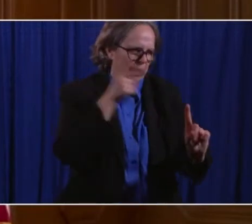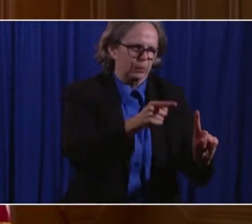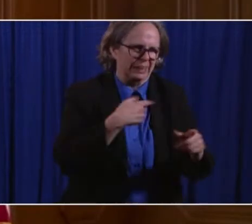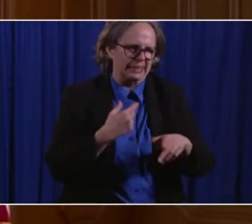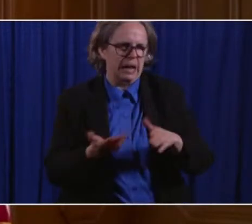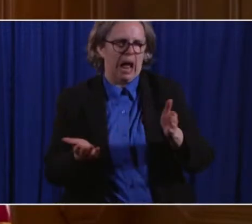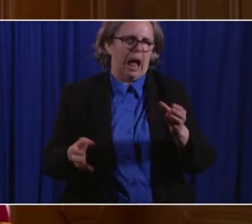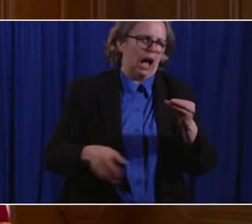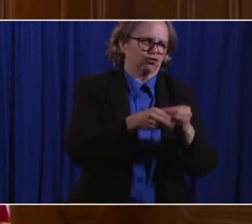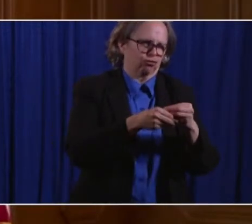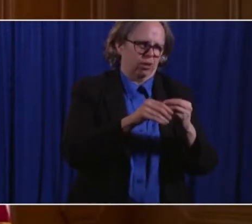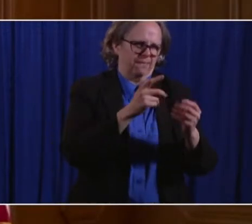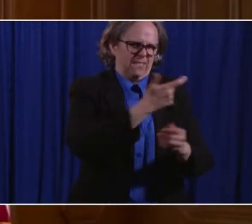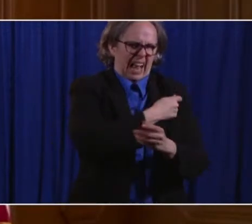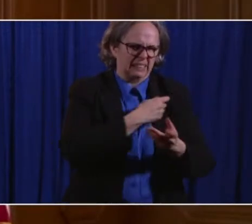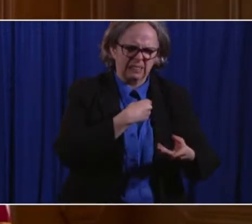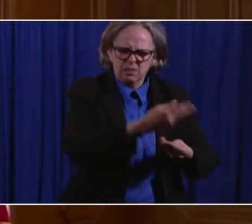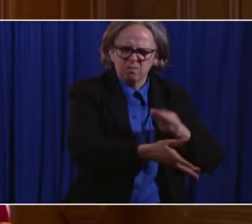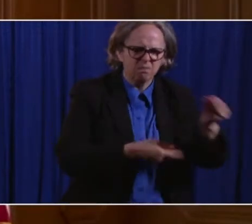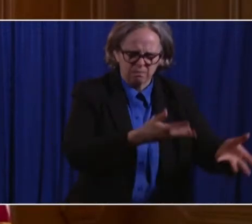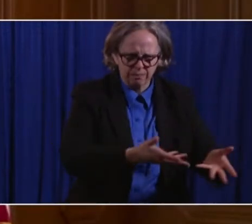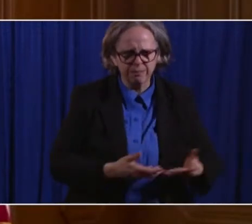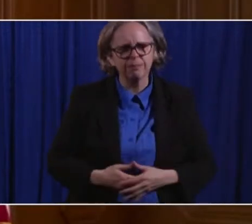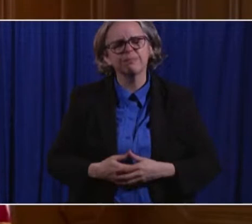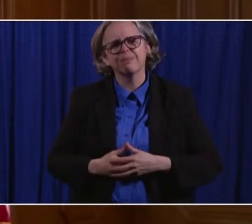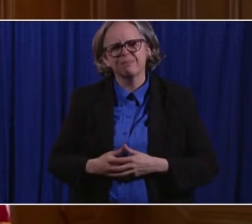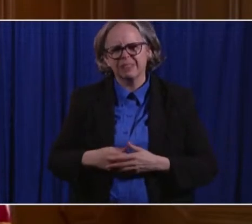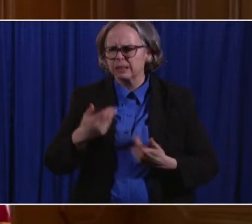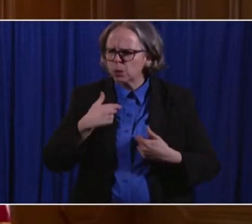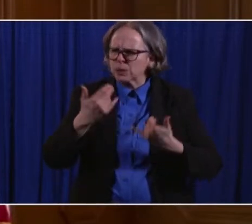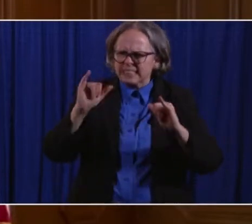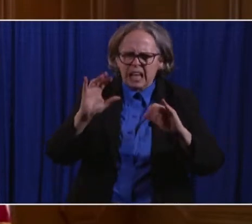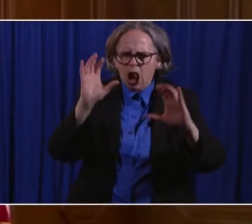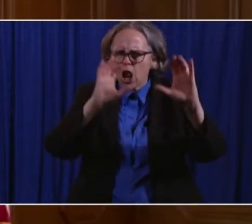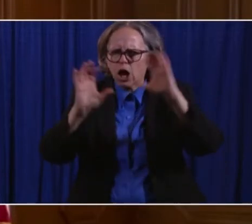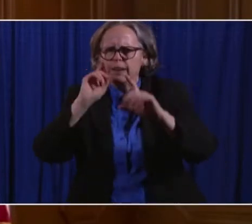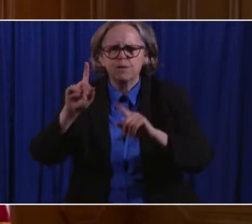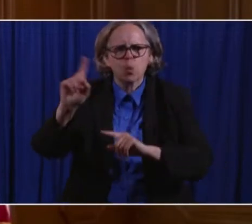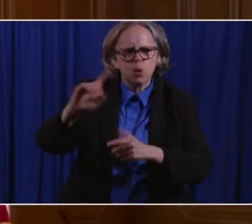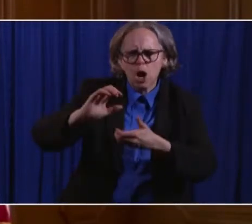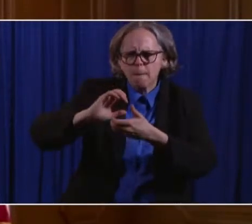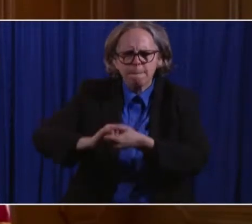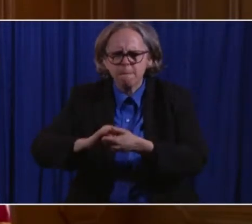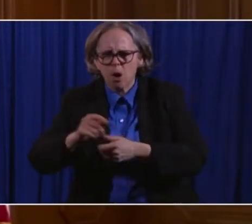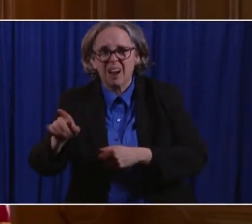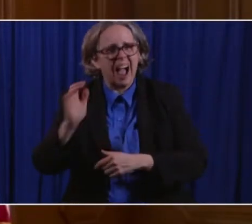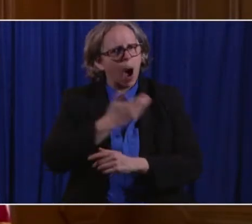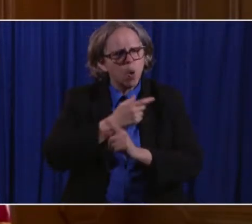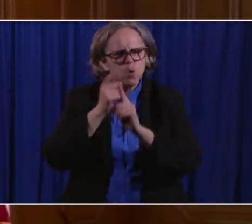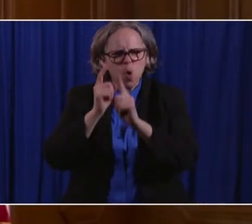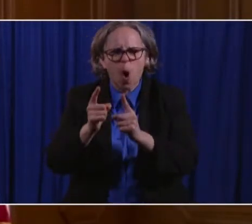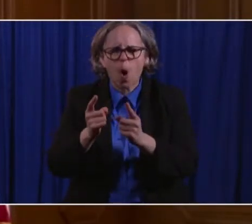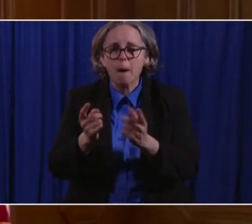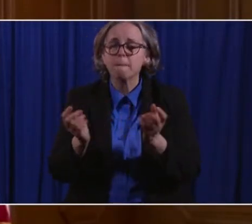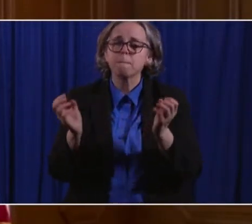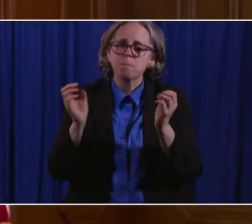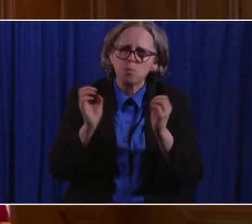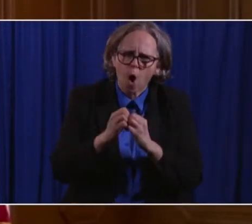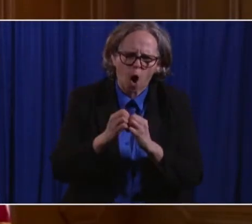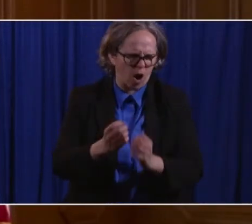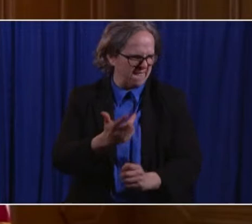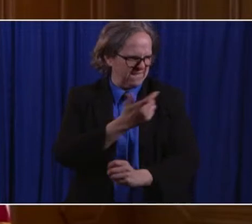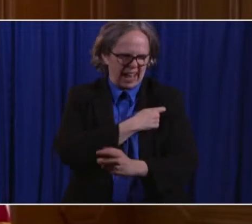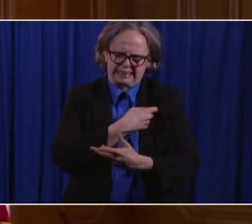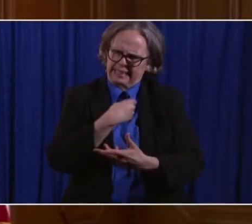to look at ways we can encourage partnerships to distribute more vaccines and to adjust nimbly to changes that we see in demand. So we're going